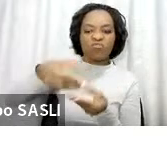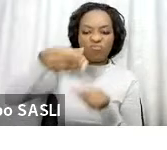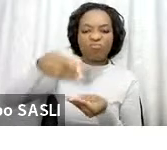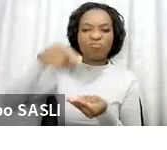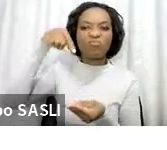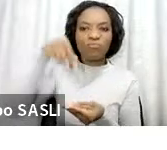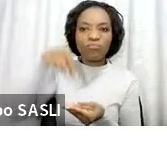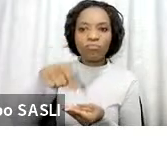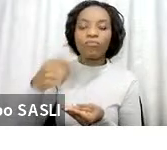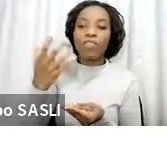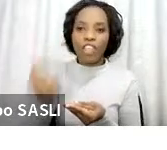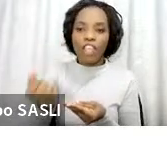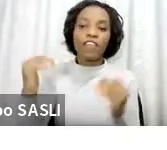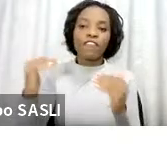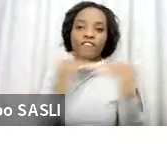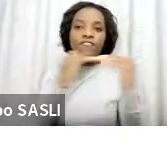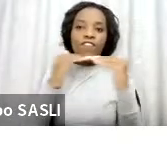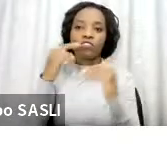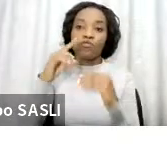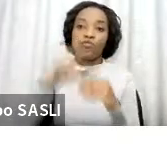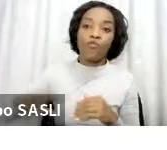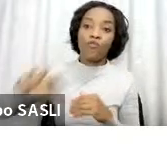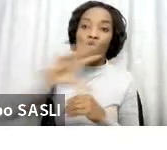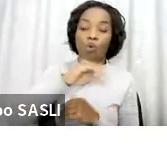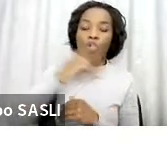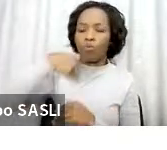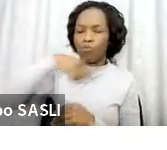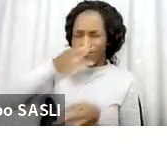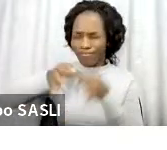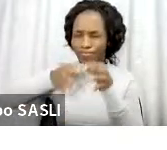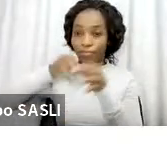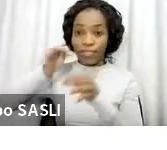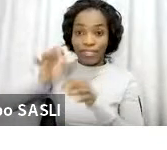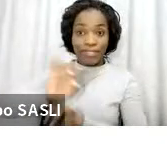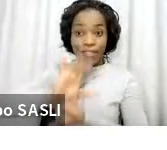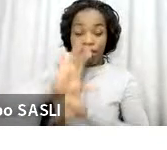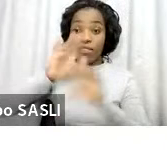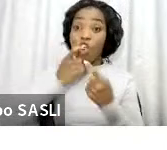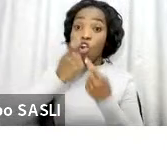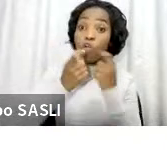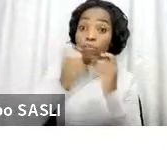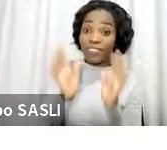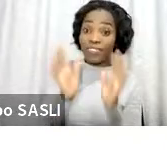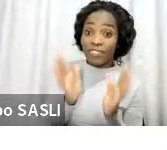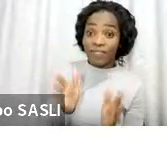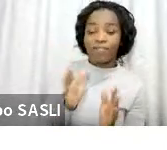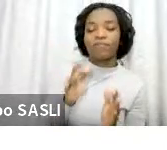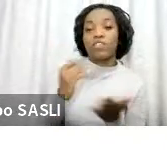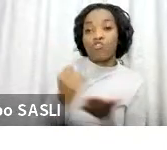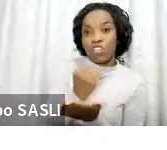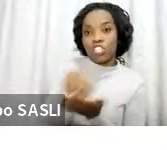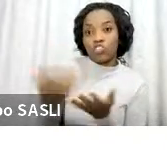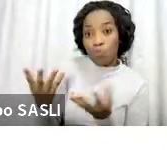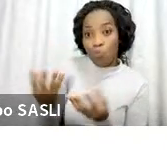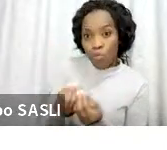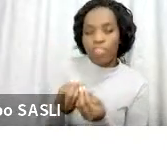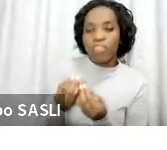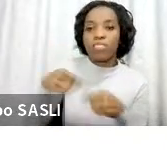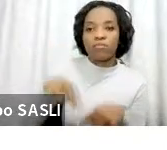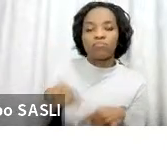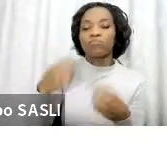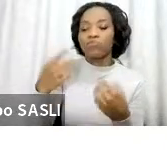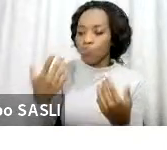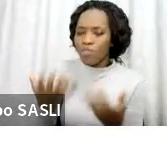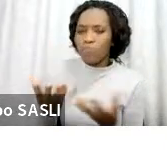well, Fairness for All, where we articulate, complaints that have been registered with the office, the findings thereof,